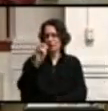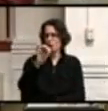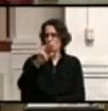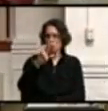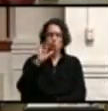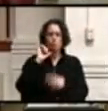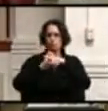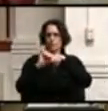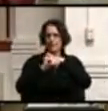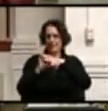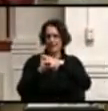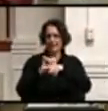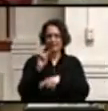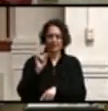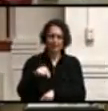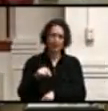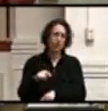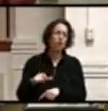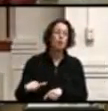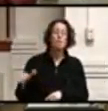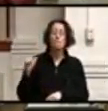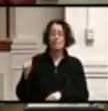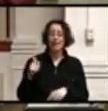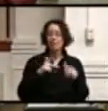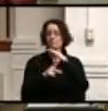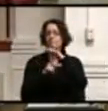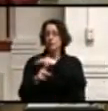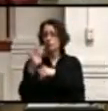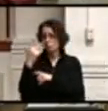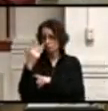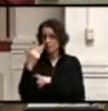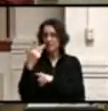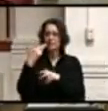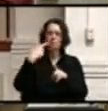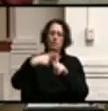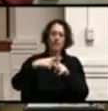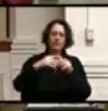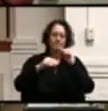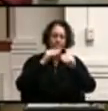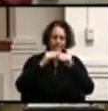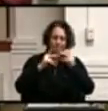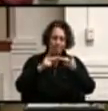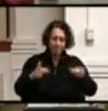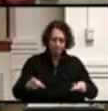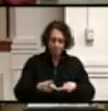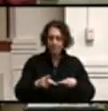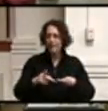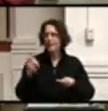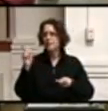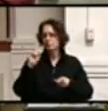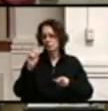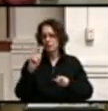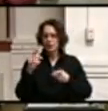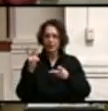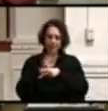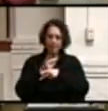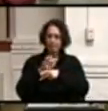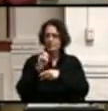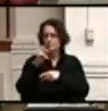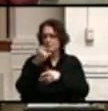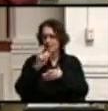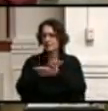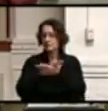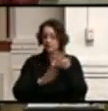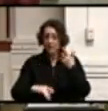apparatus bay in the back, three bays, a couple of shops and parts areas, another decontamination